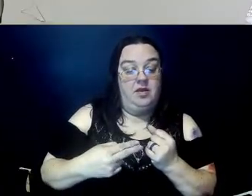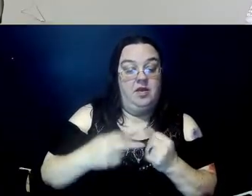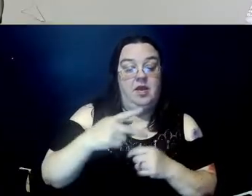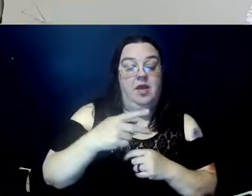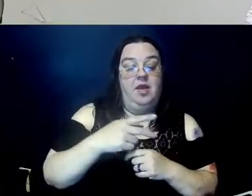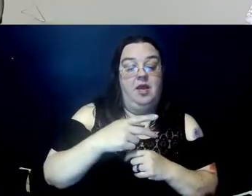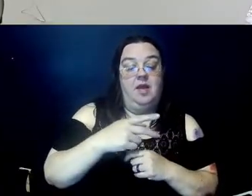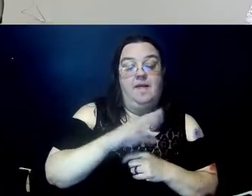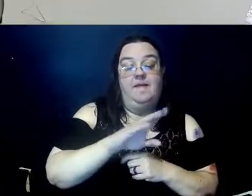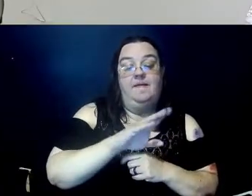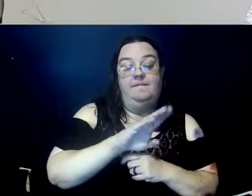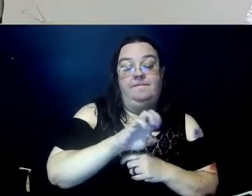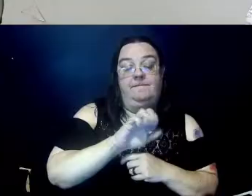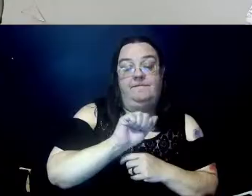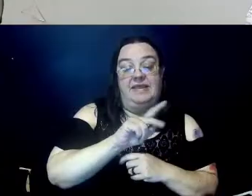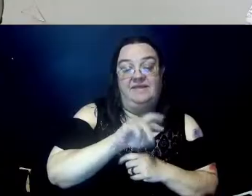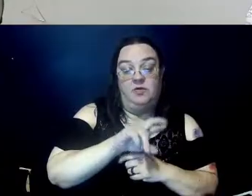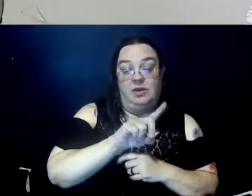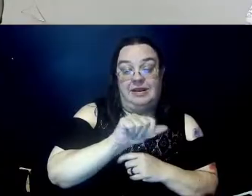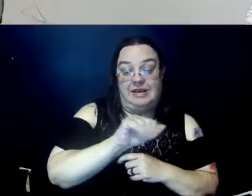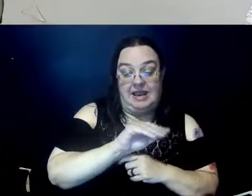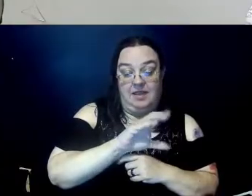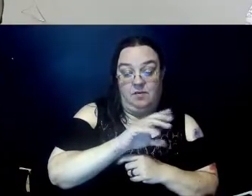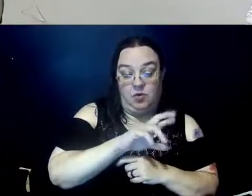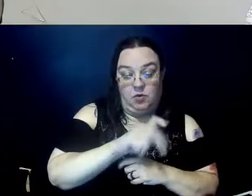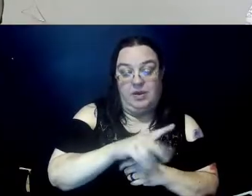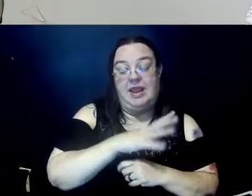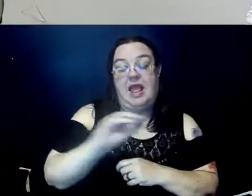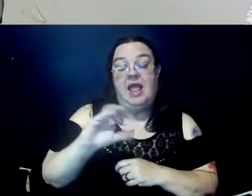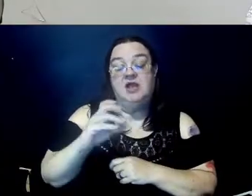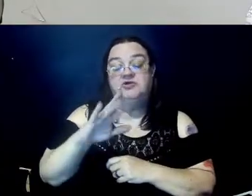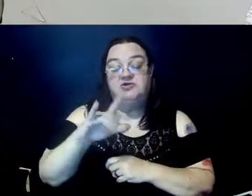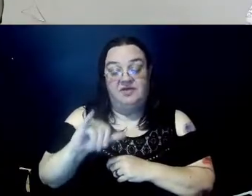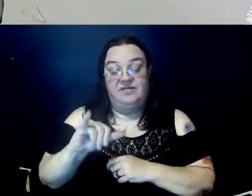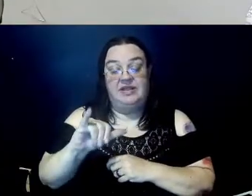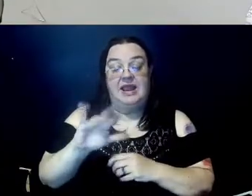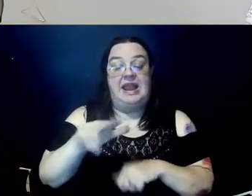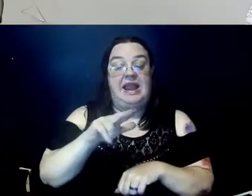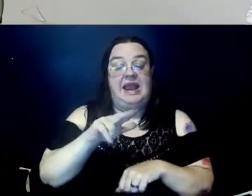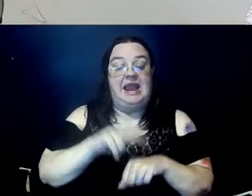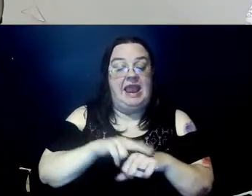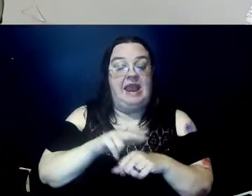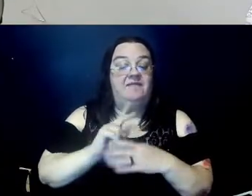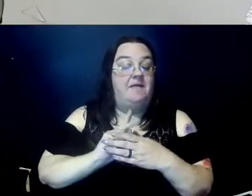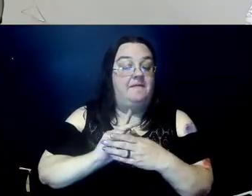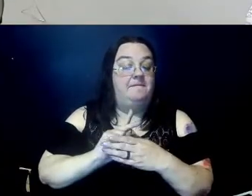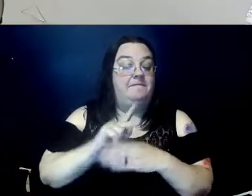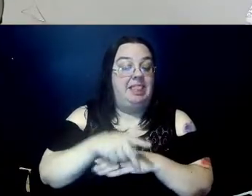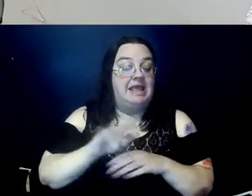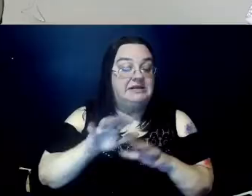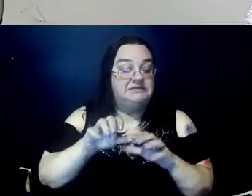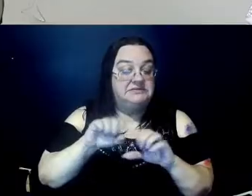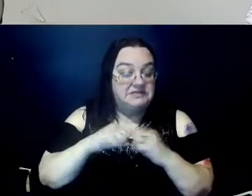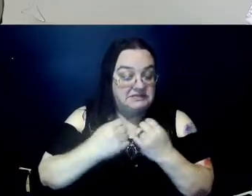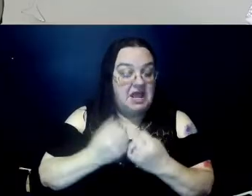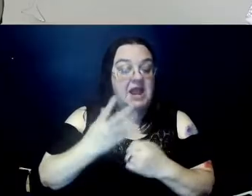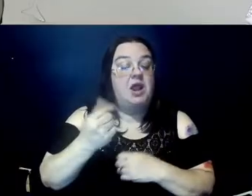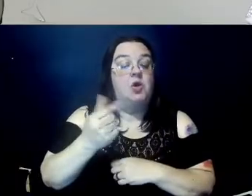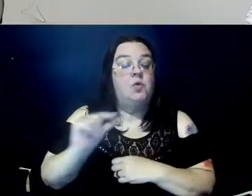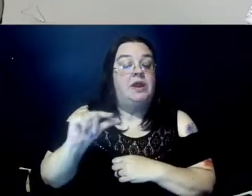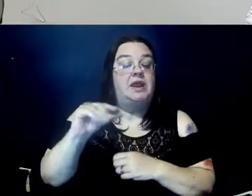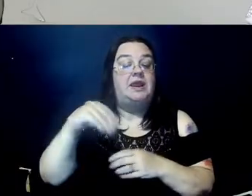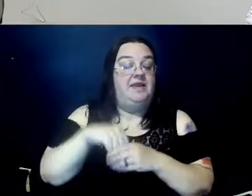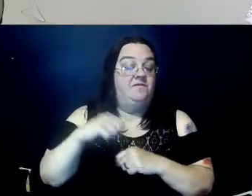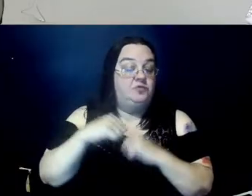and the Cheverly Native Plant Society and the Green Infrastructure Committee, and encourage you to take advantage of partnerships with